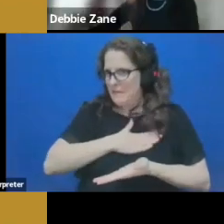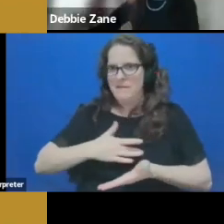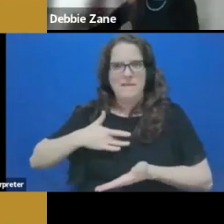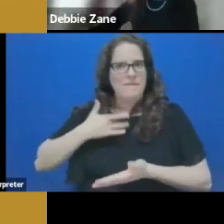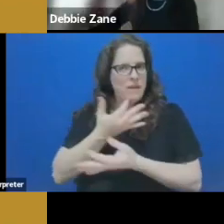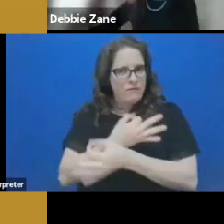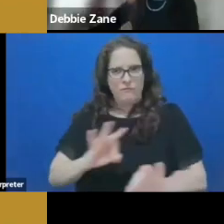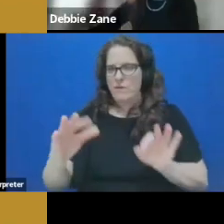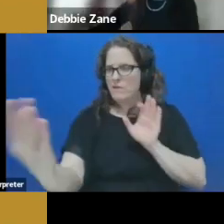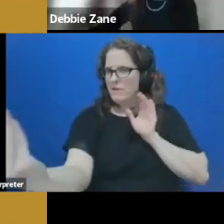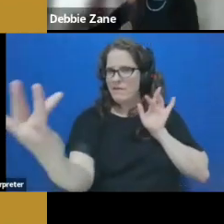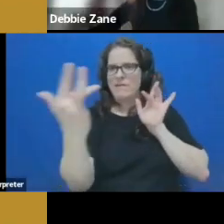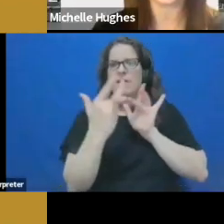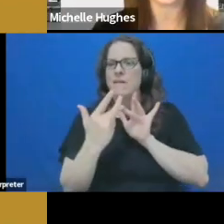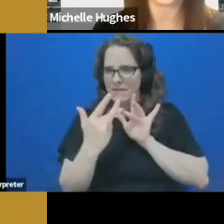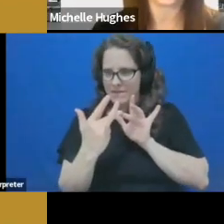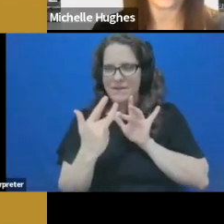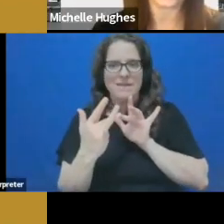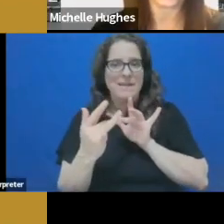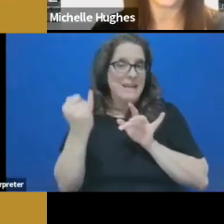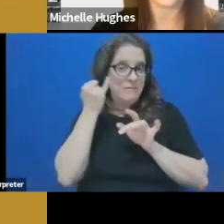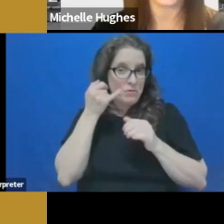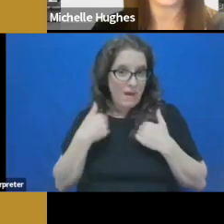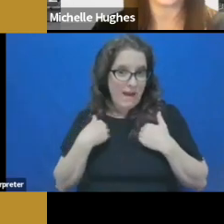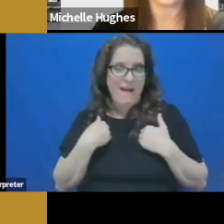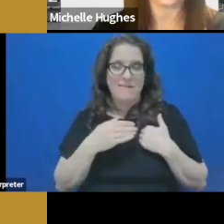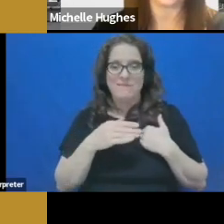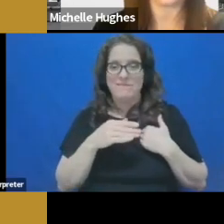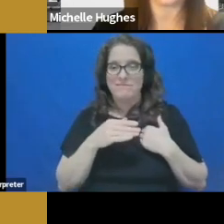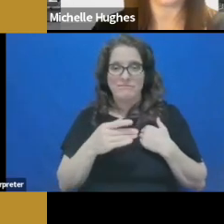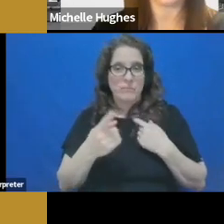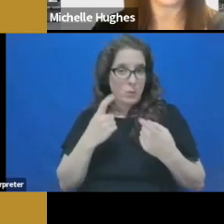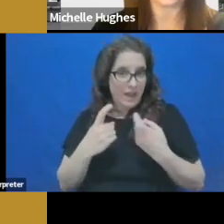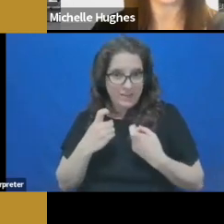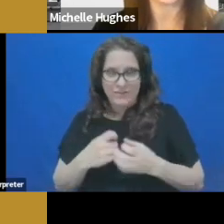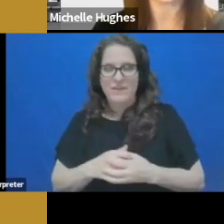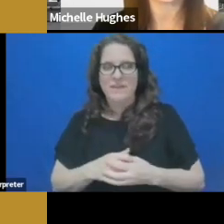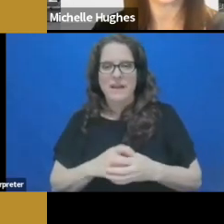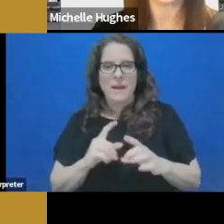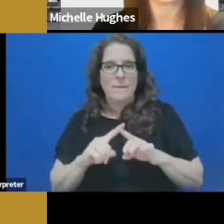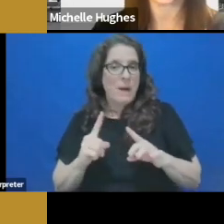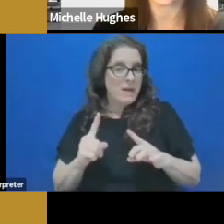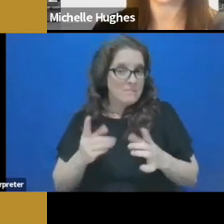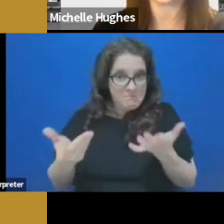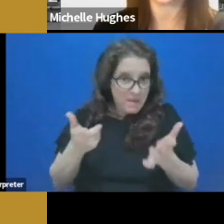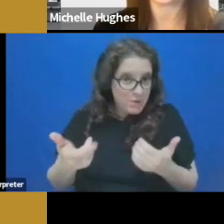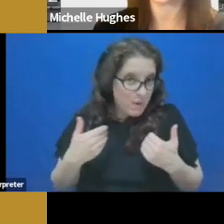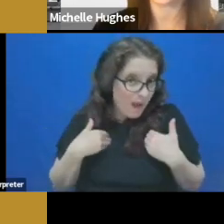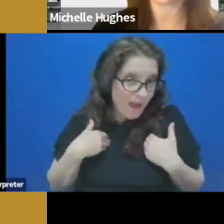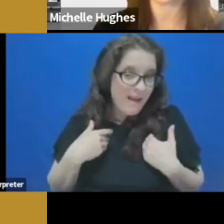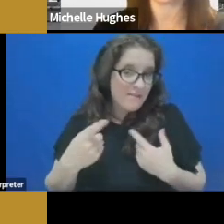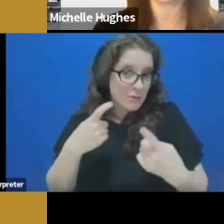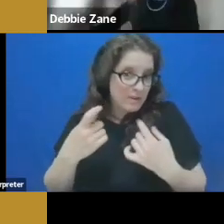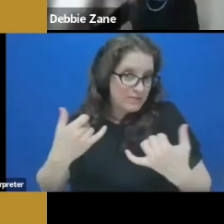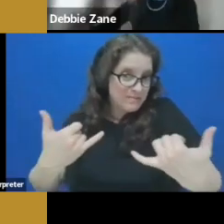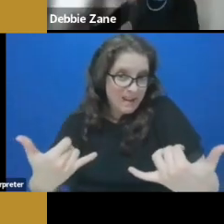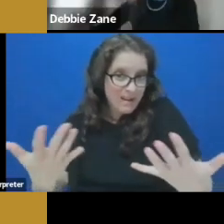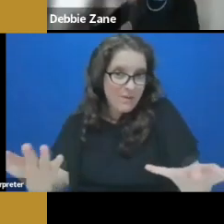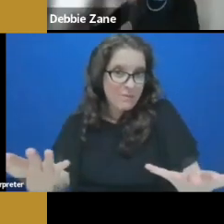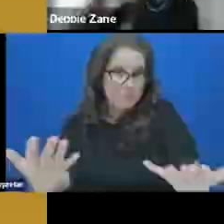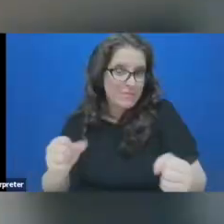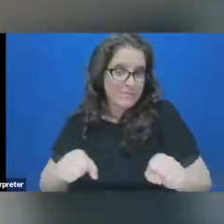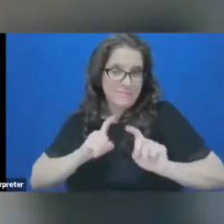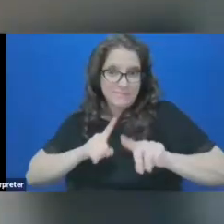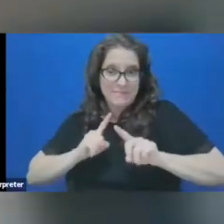us directly with additional questions, but perhaps there's some in the chat that we can talk through